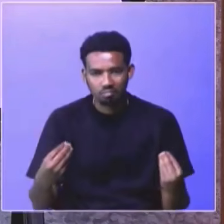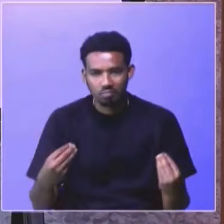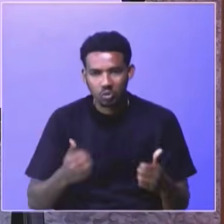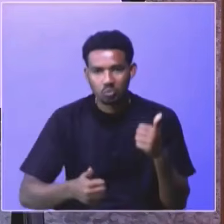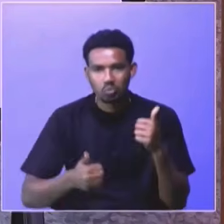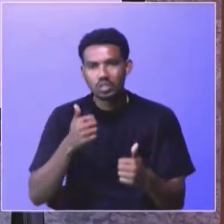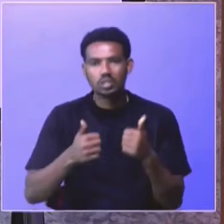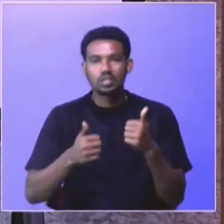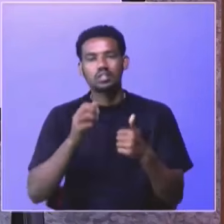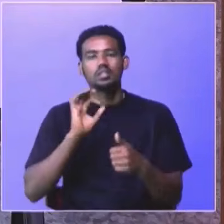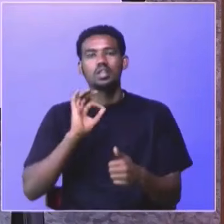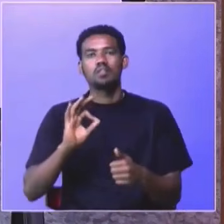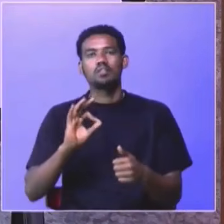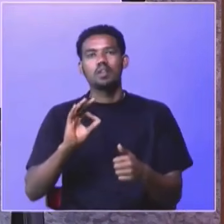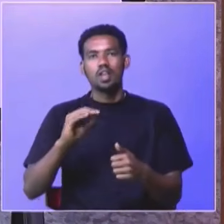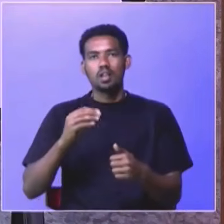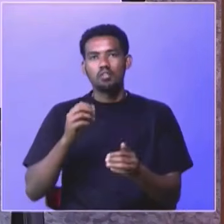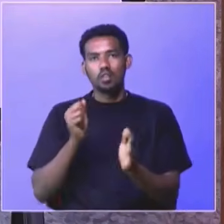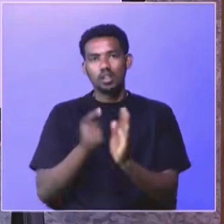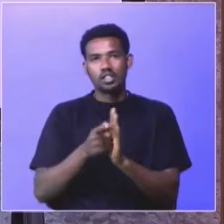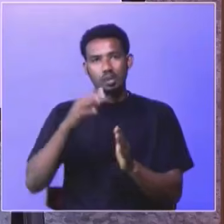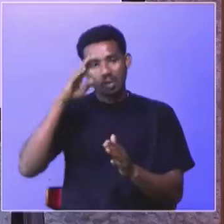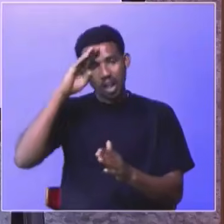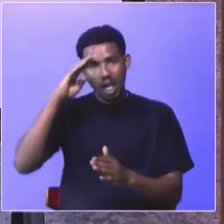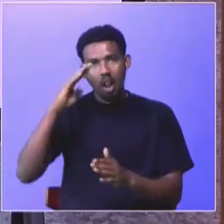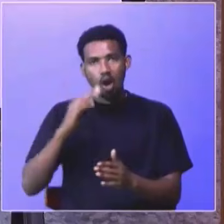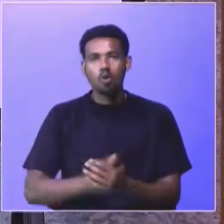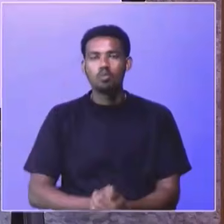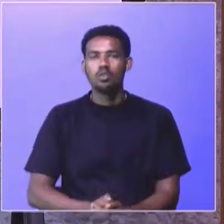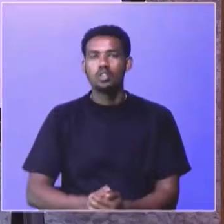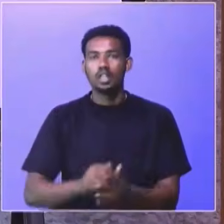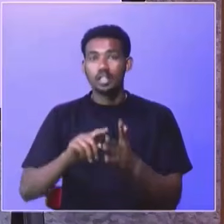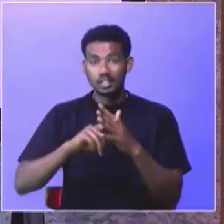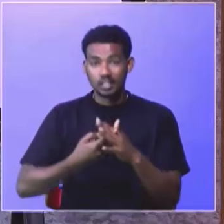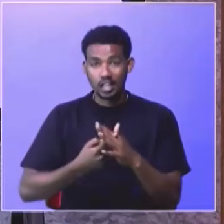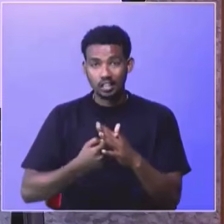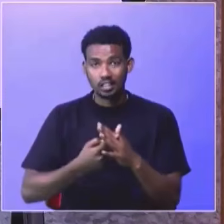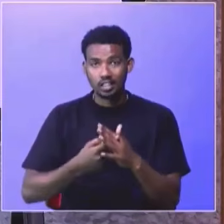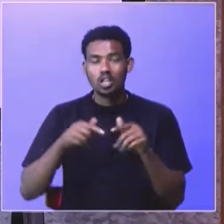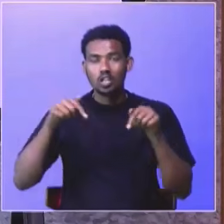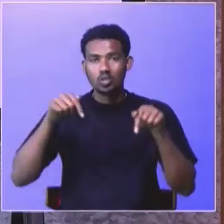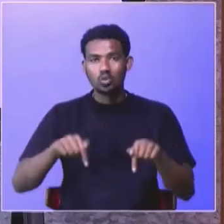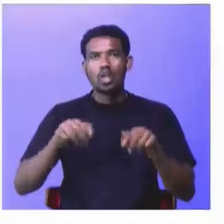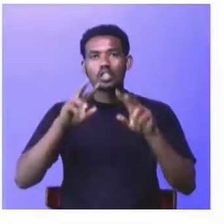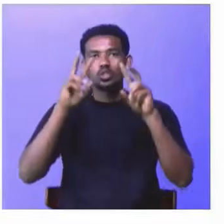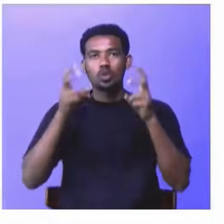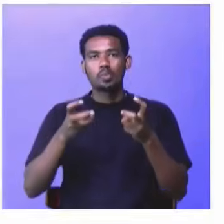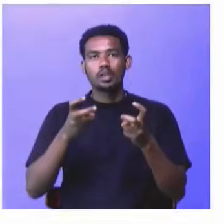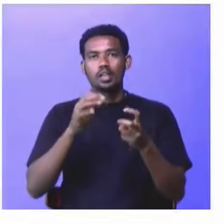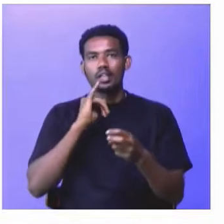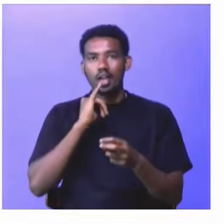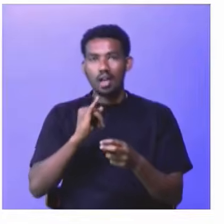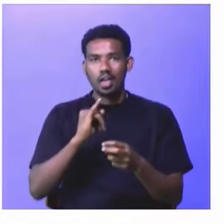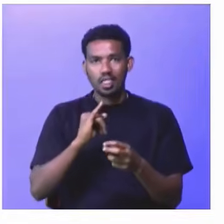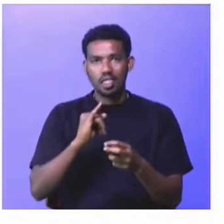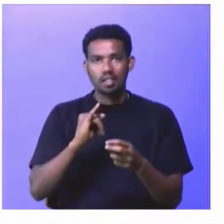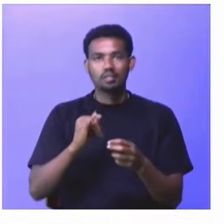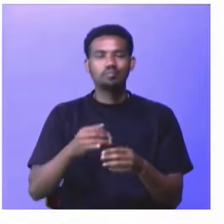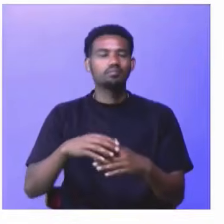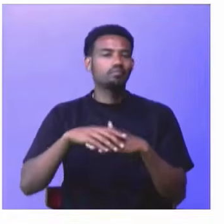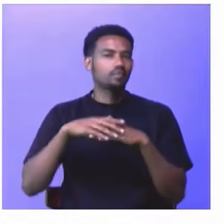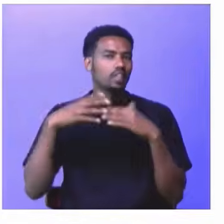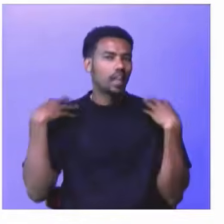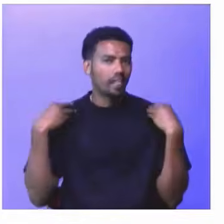hello and different methods. Let us start. So, today's topic is greeting and